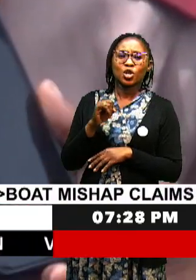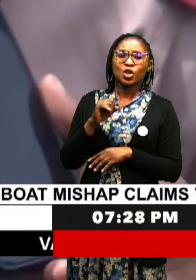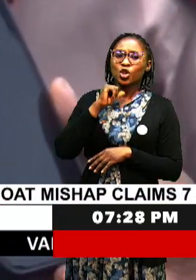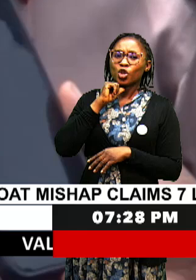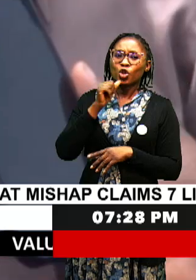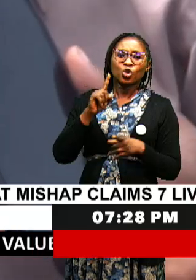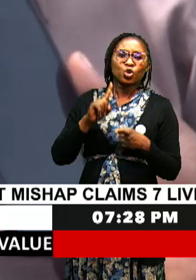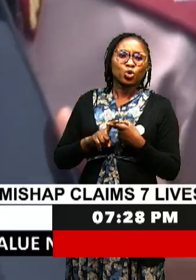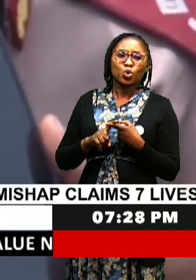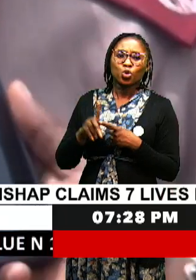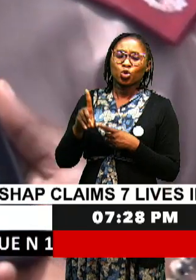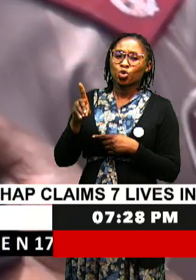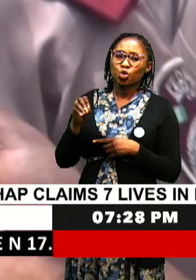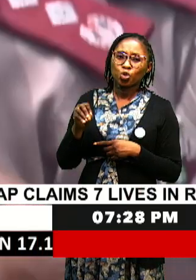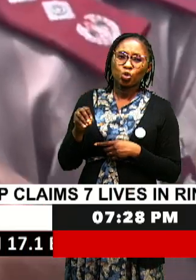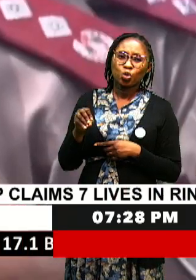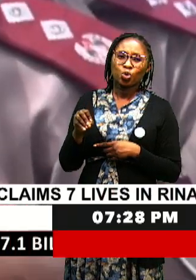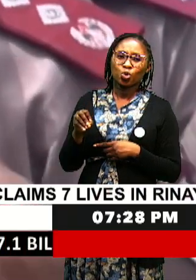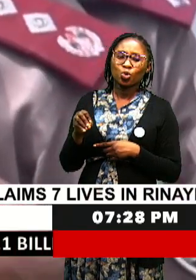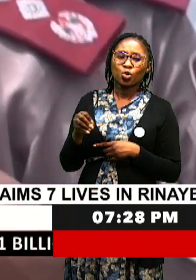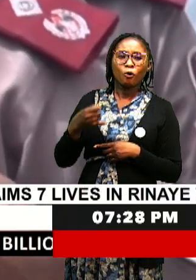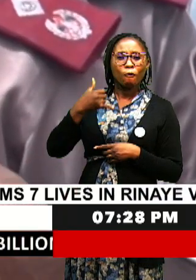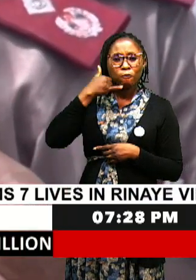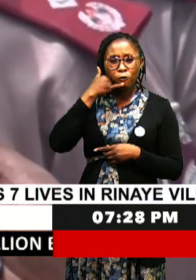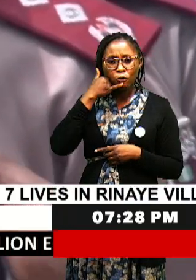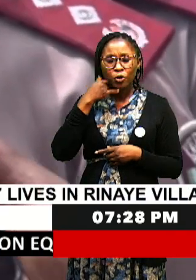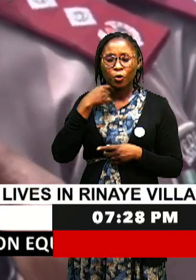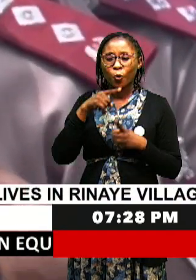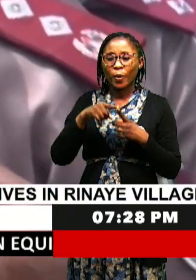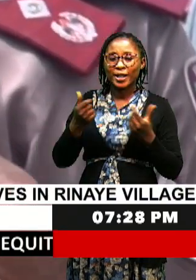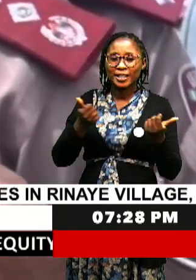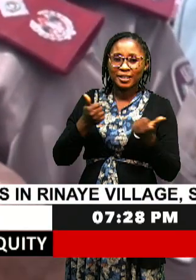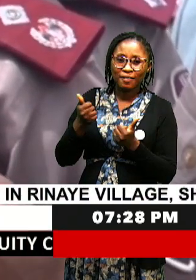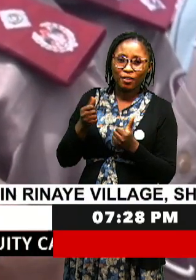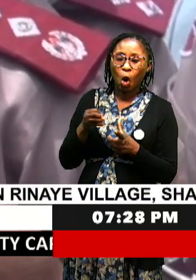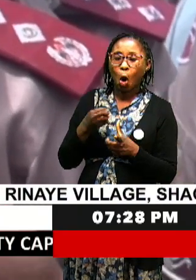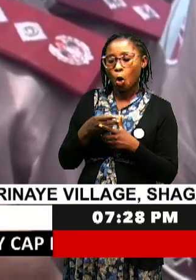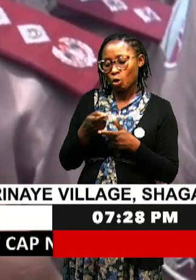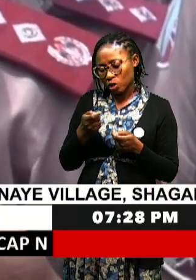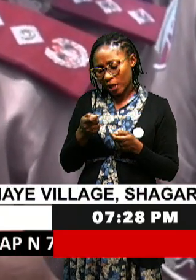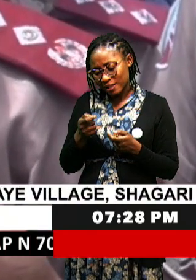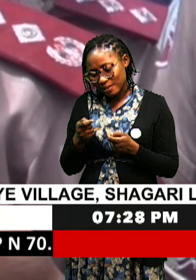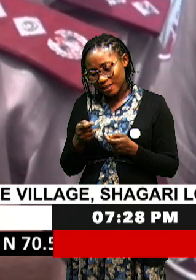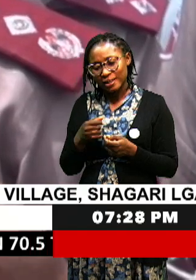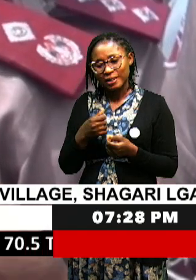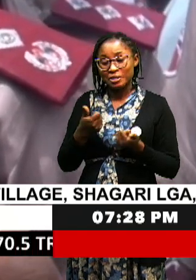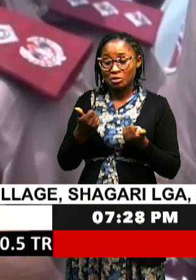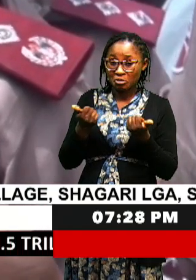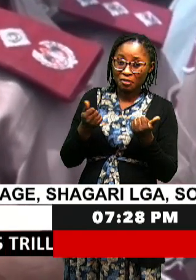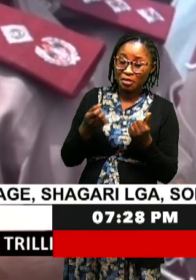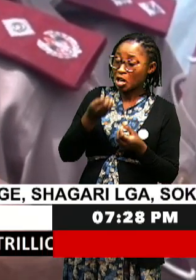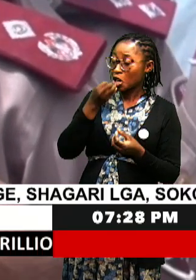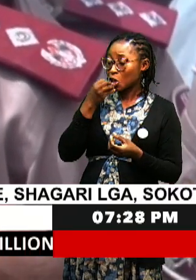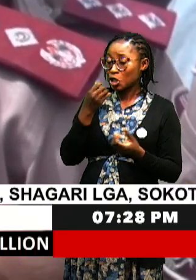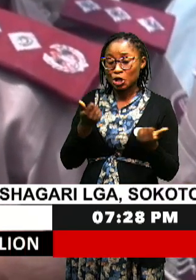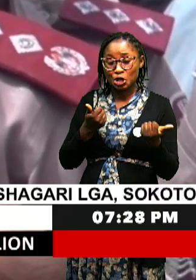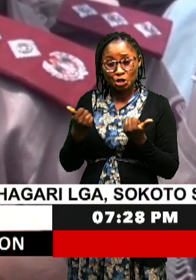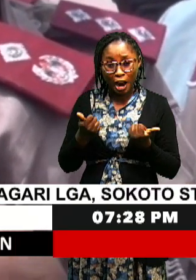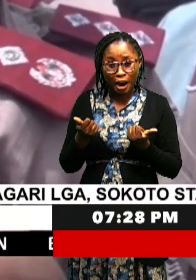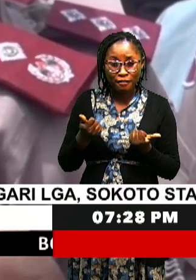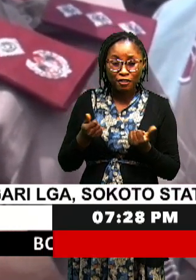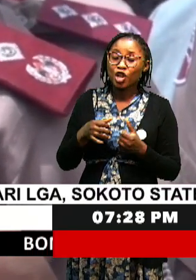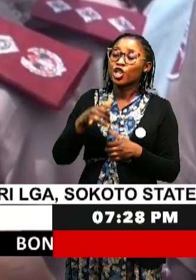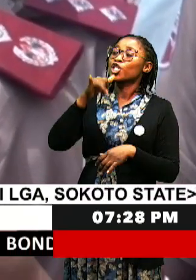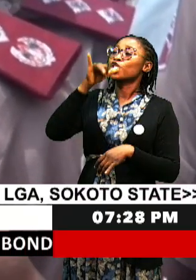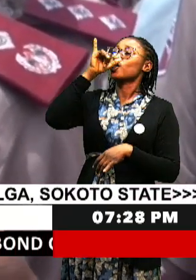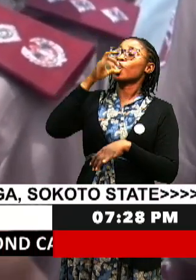That is, using porn while driving, either testing while driving, eating while driving,